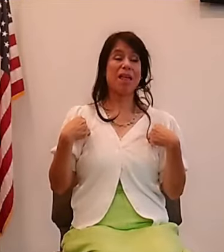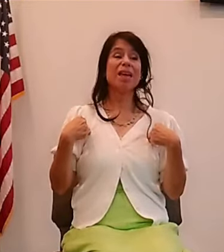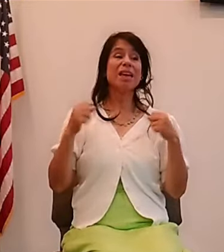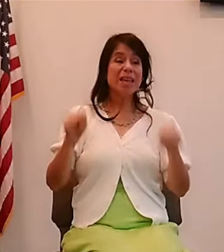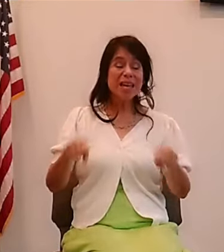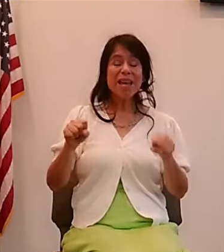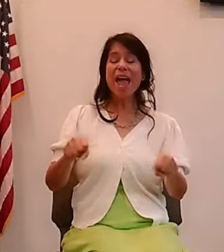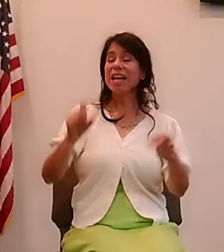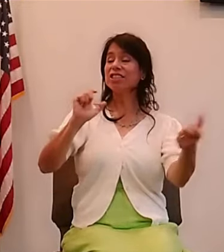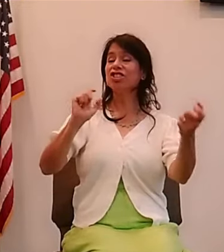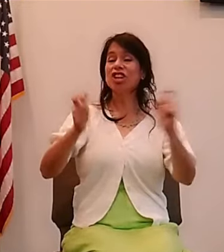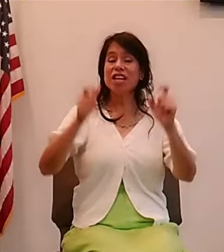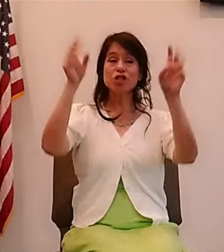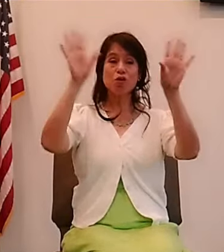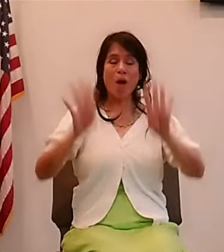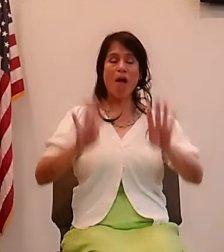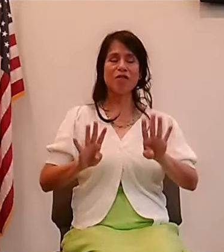Okay, so